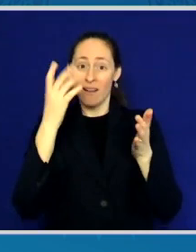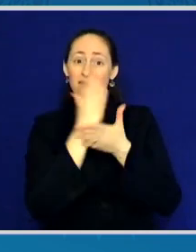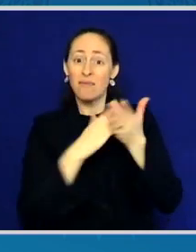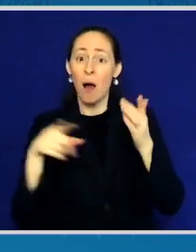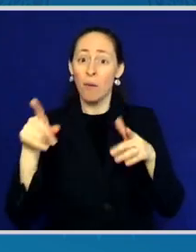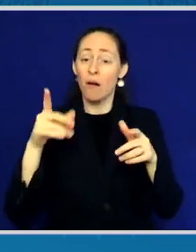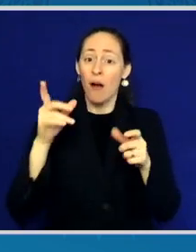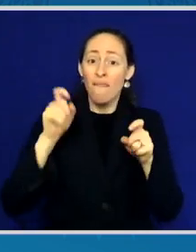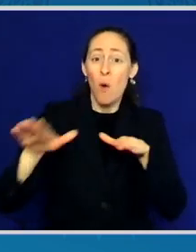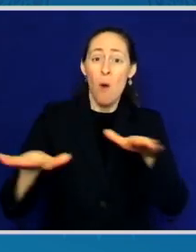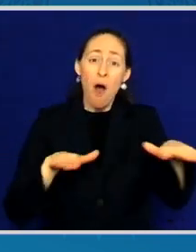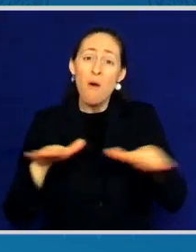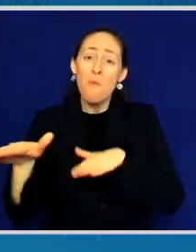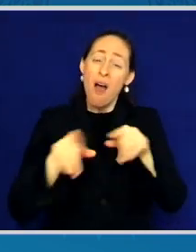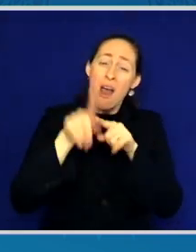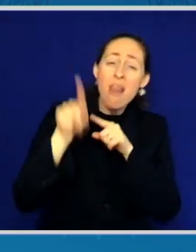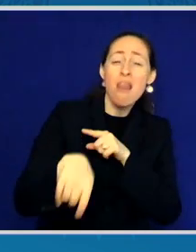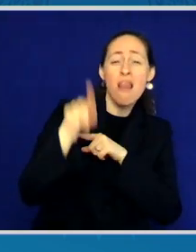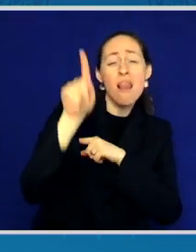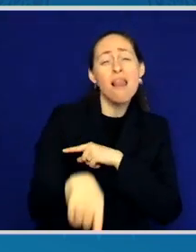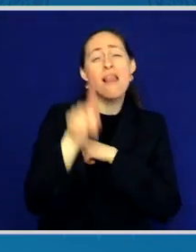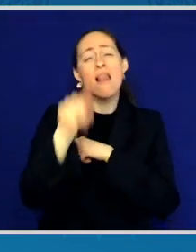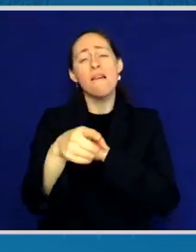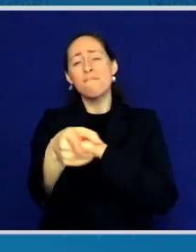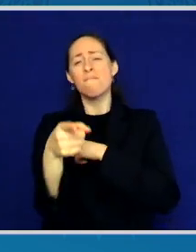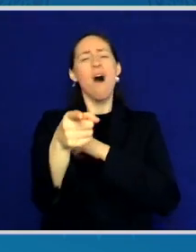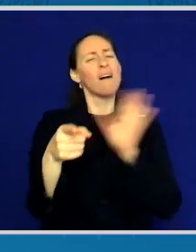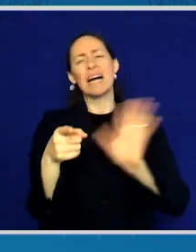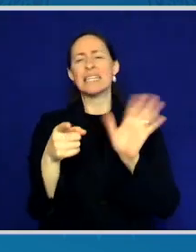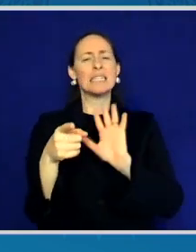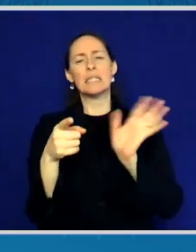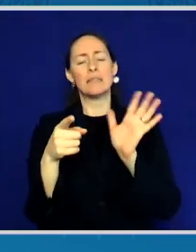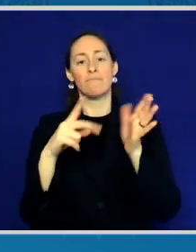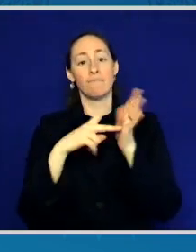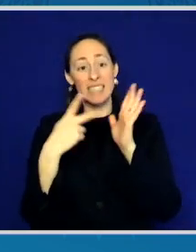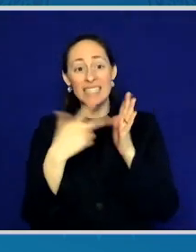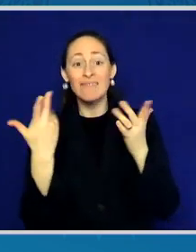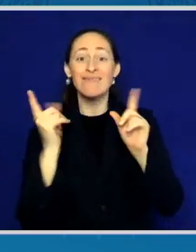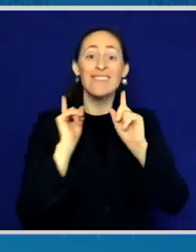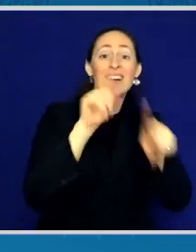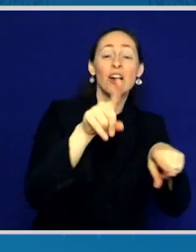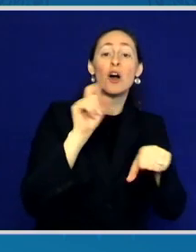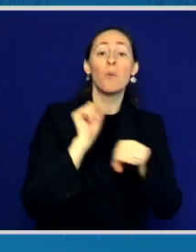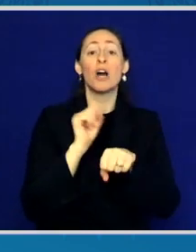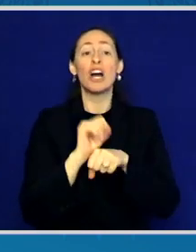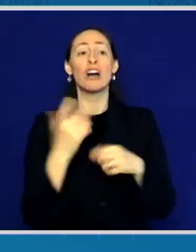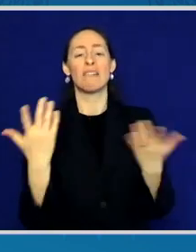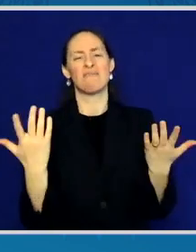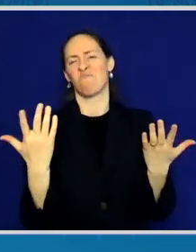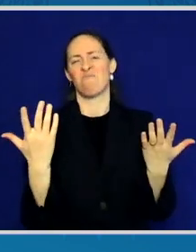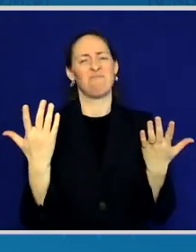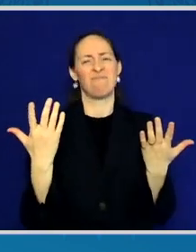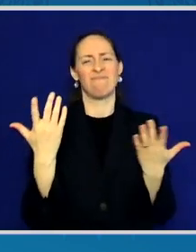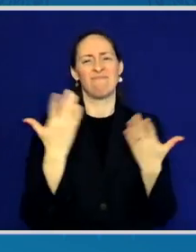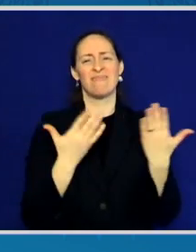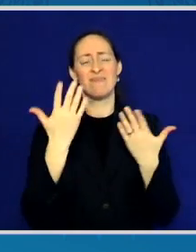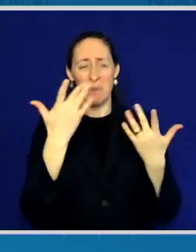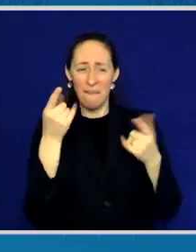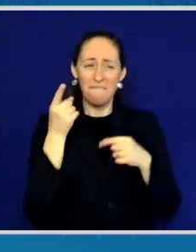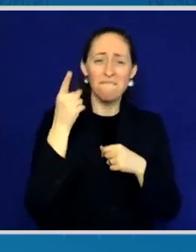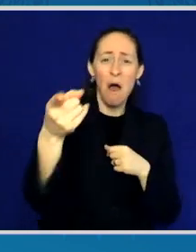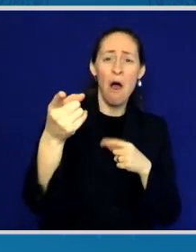from someone's house, what that means in terms of their ability to have access to the job that may be miles away from where they